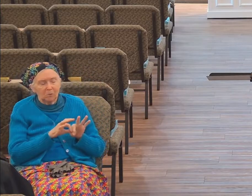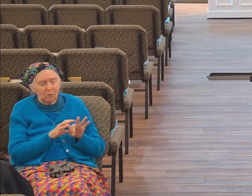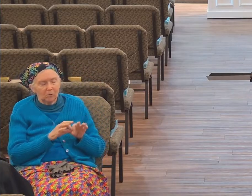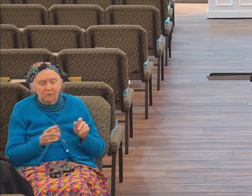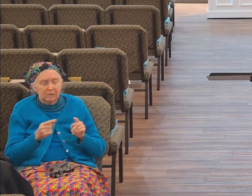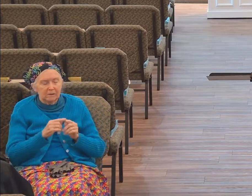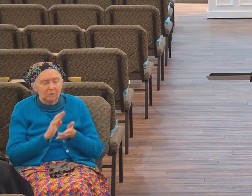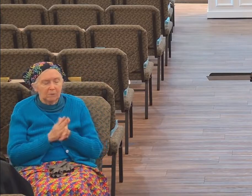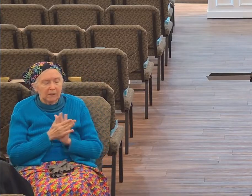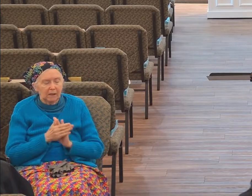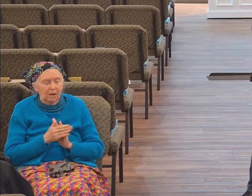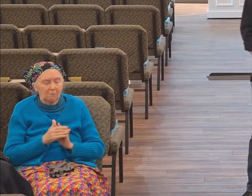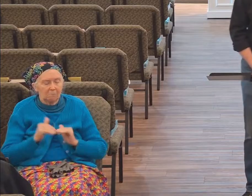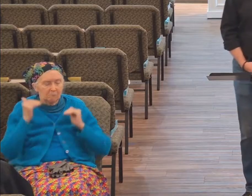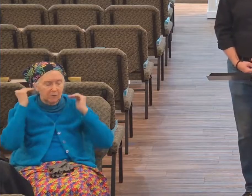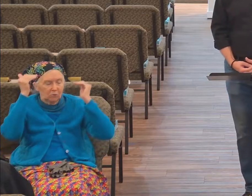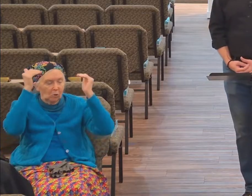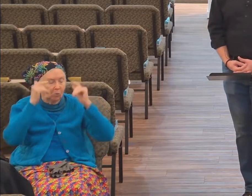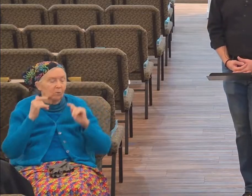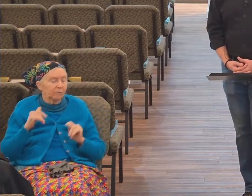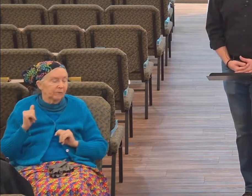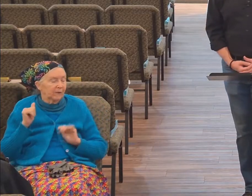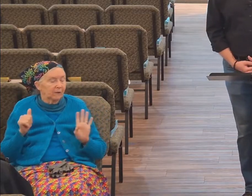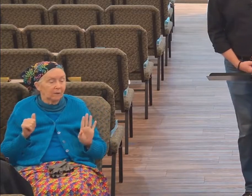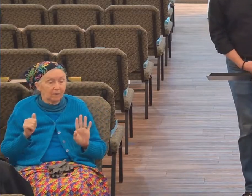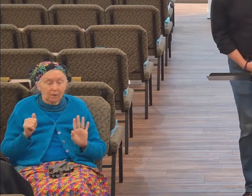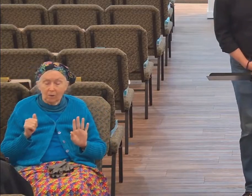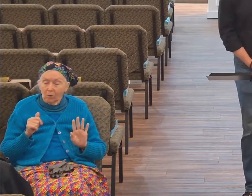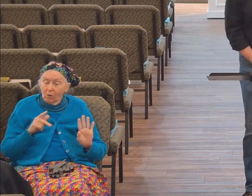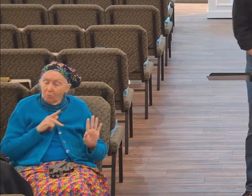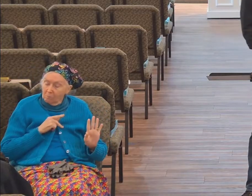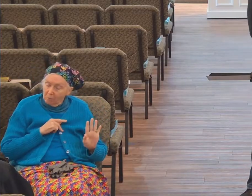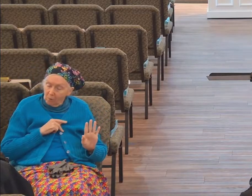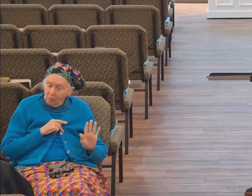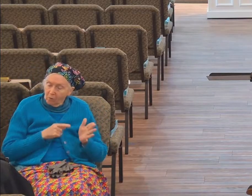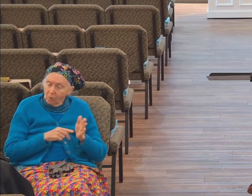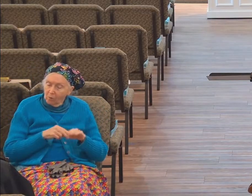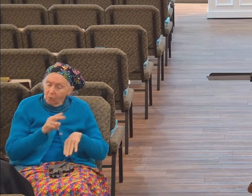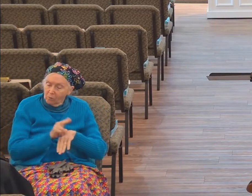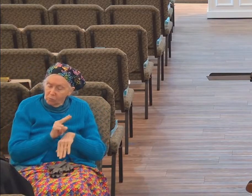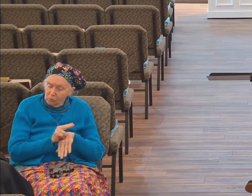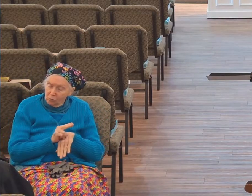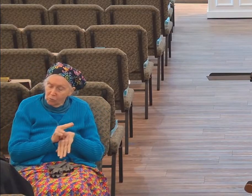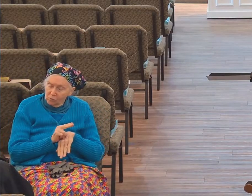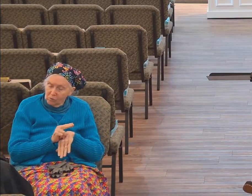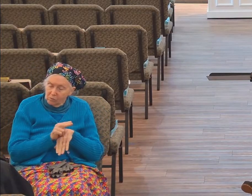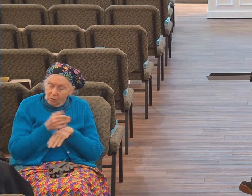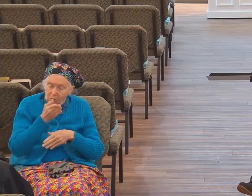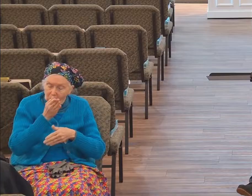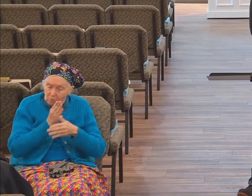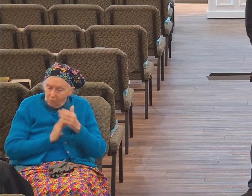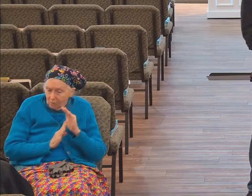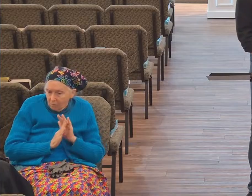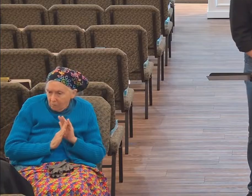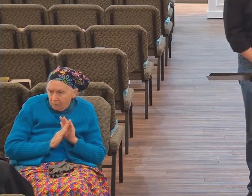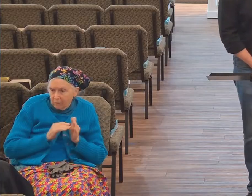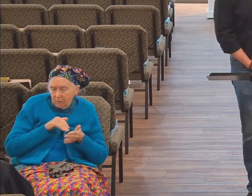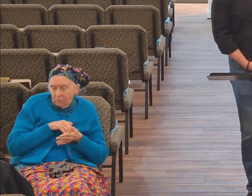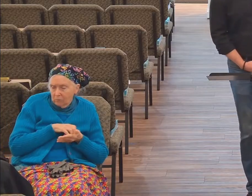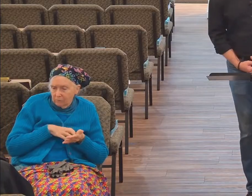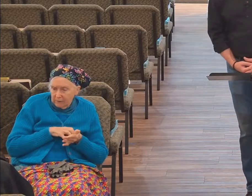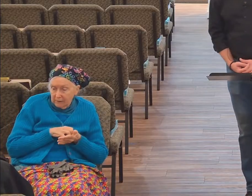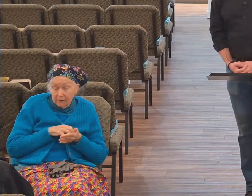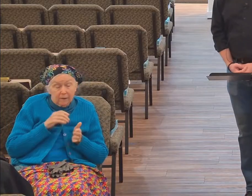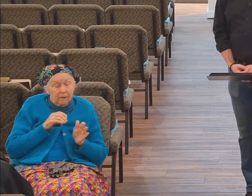Yes. So Paul uses this image of really lowliness and vulnerability, okay?